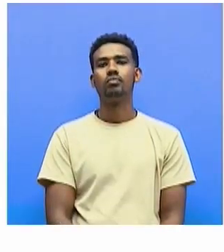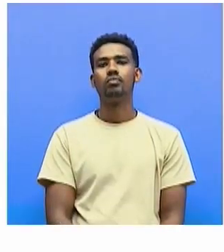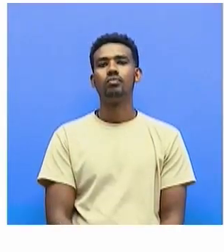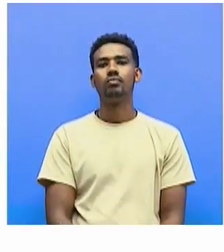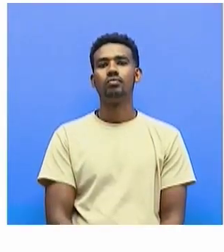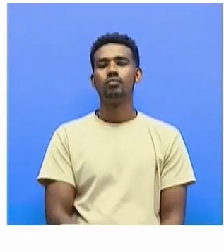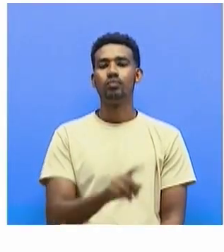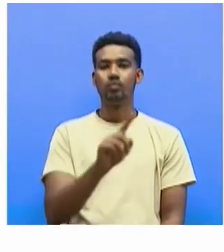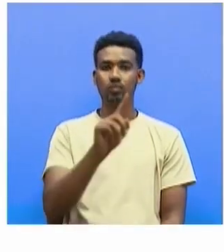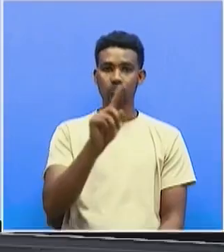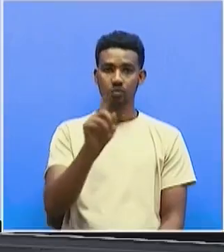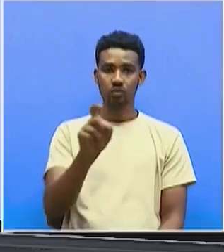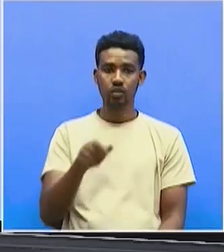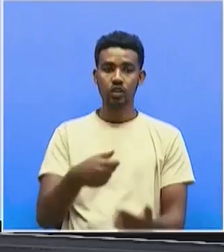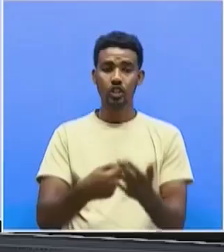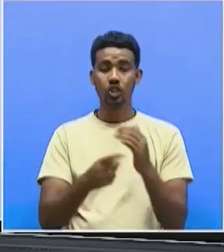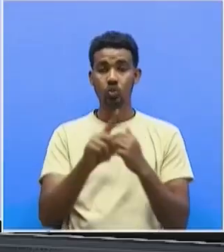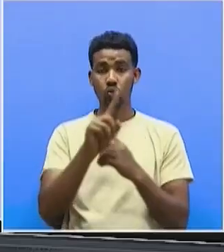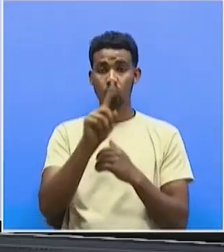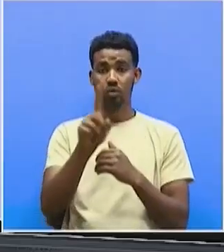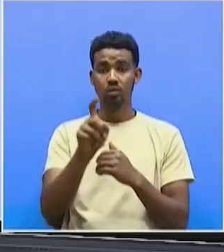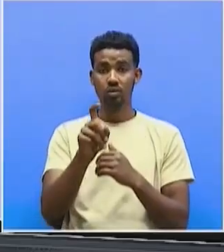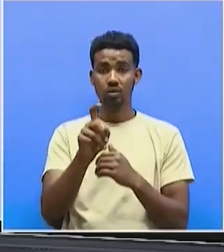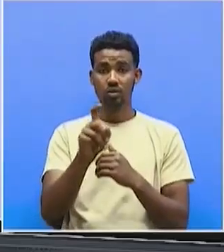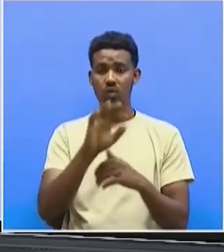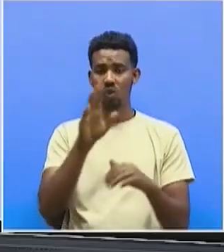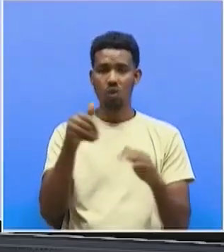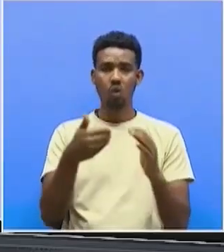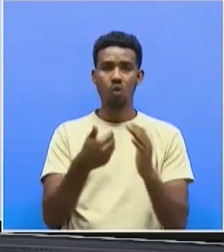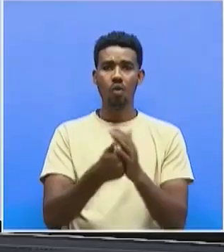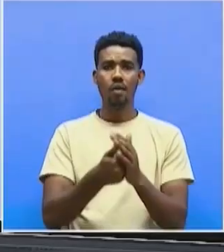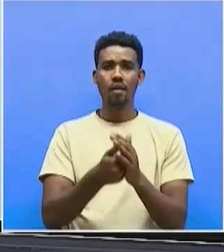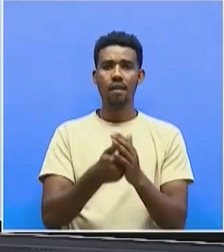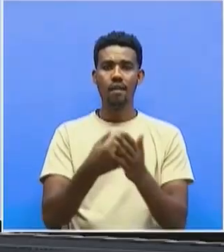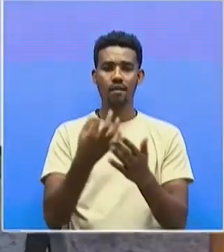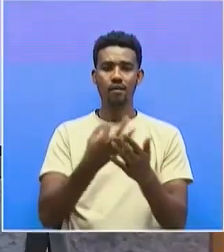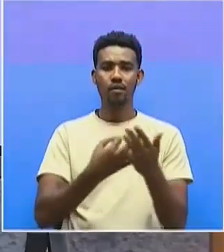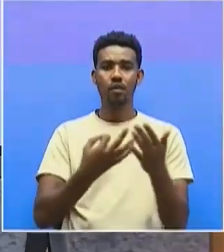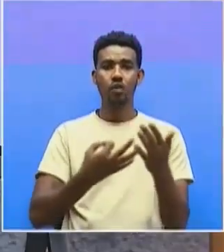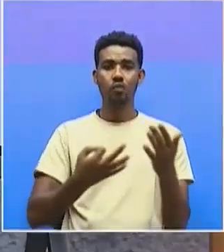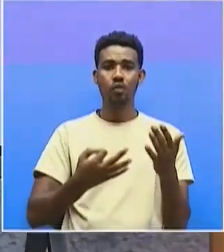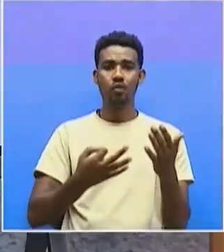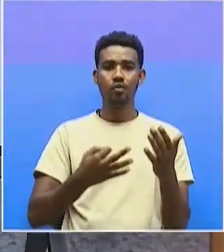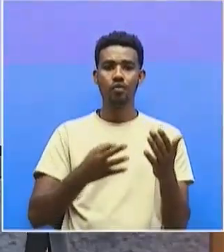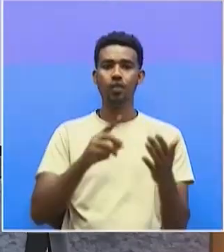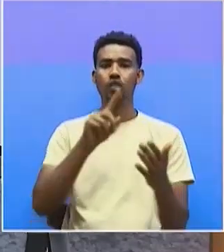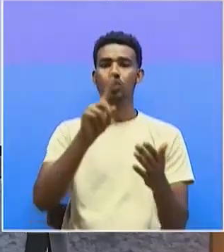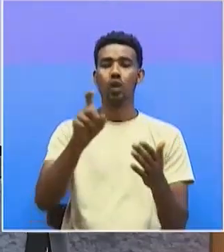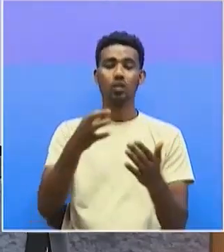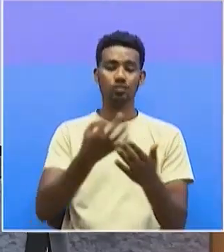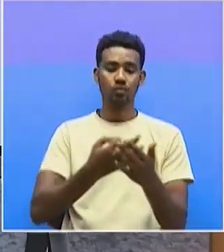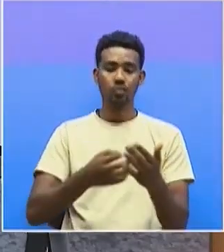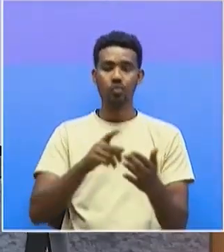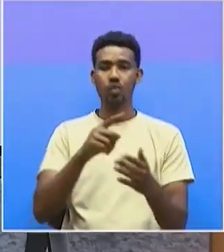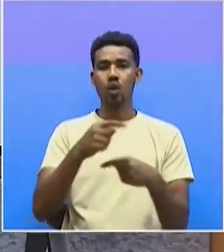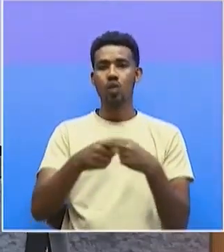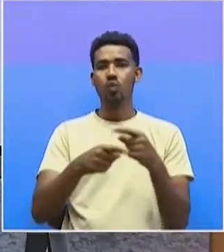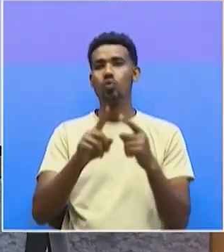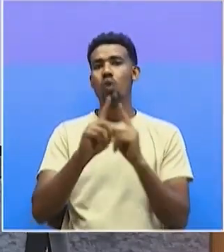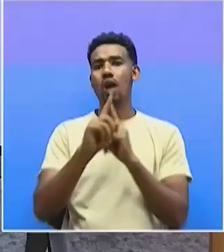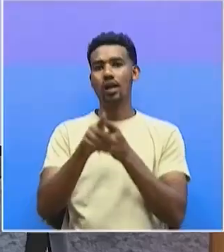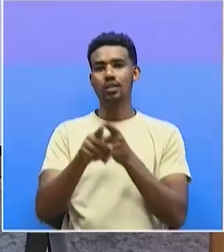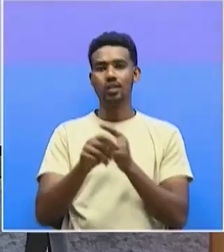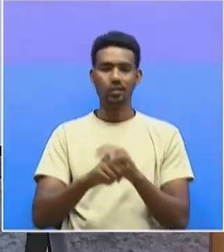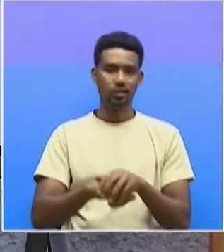Question mark. This question are a form of interrogative form. You are going to answer